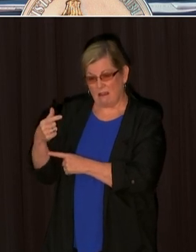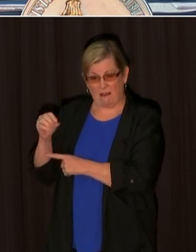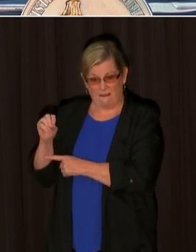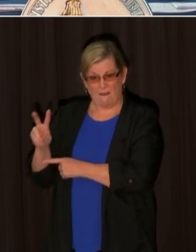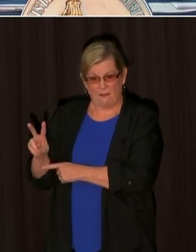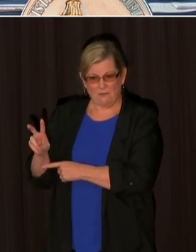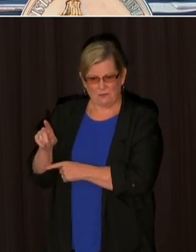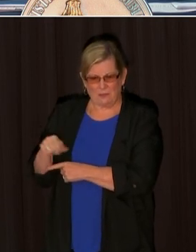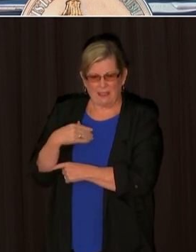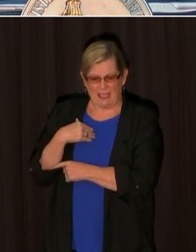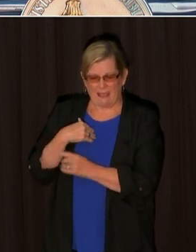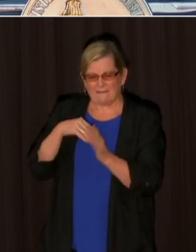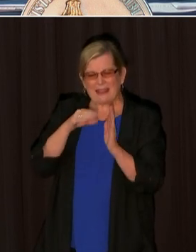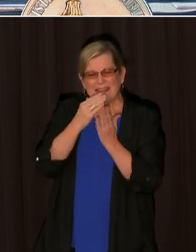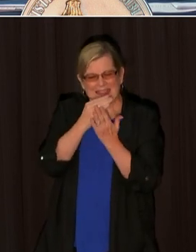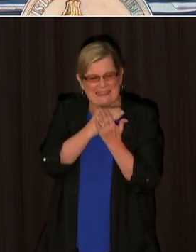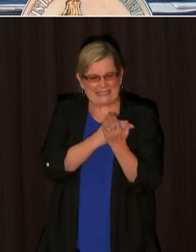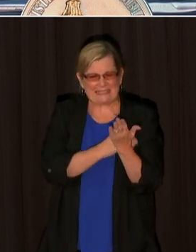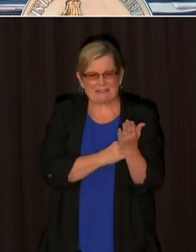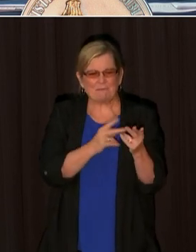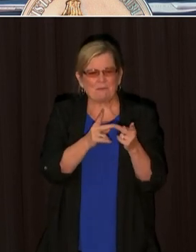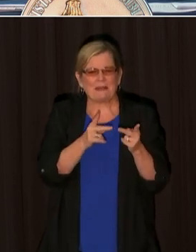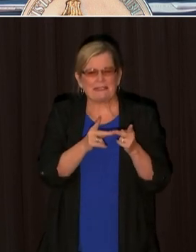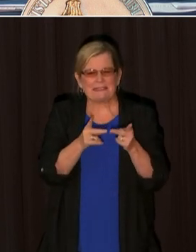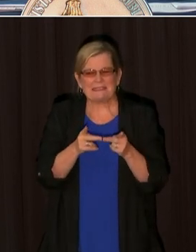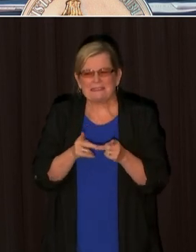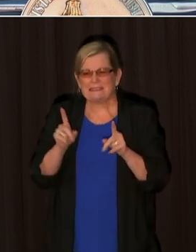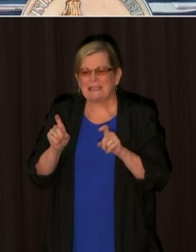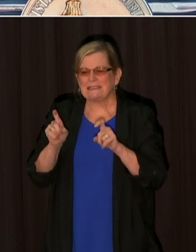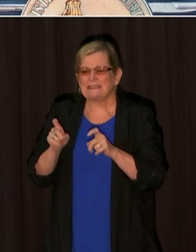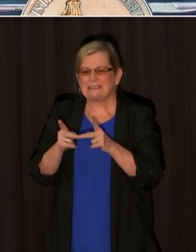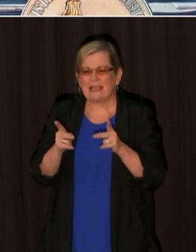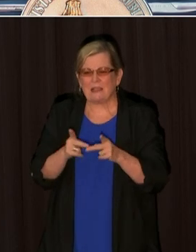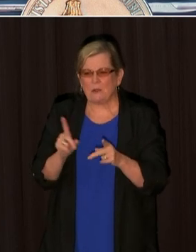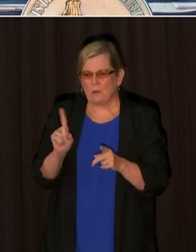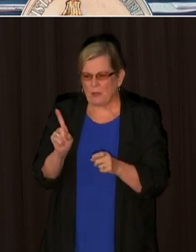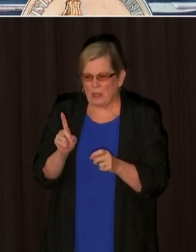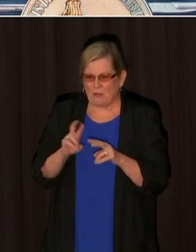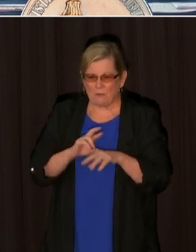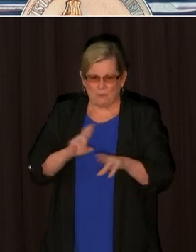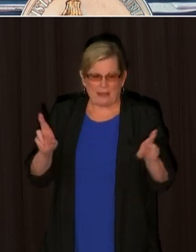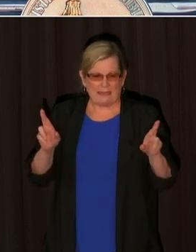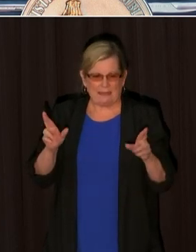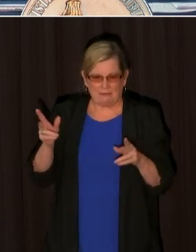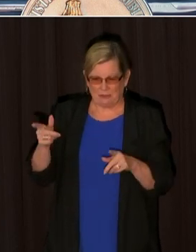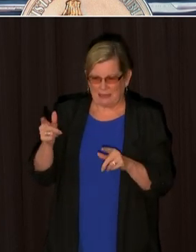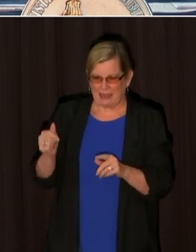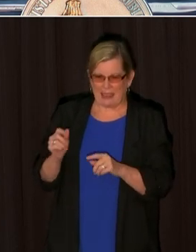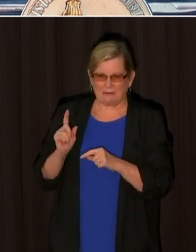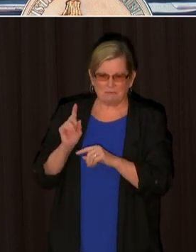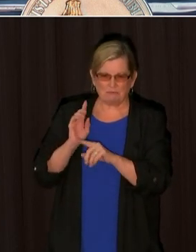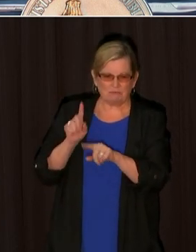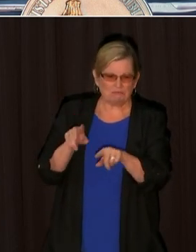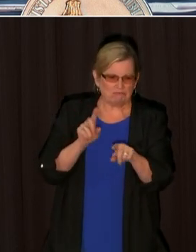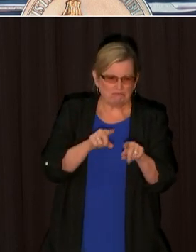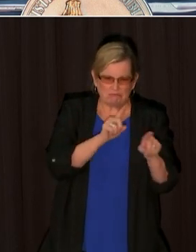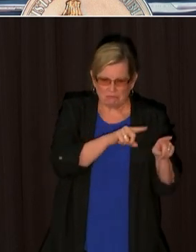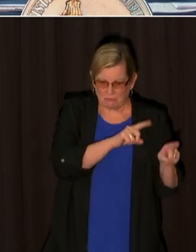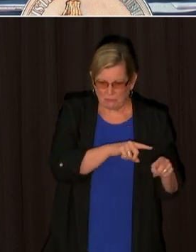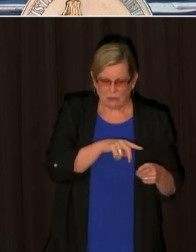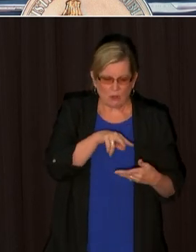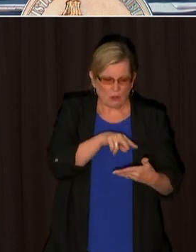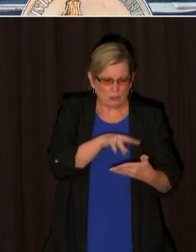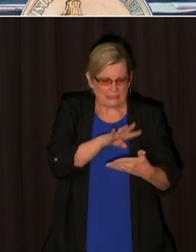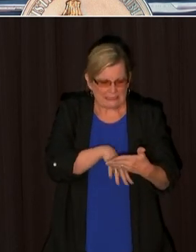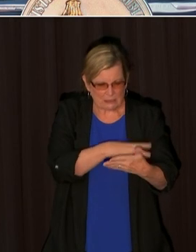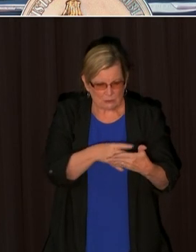are available this week and a easy to refer to flashcard. So I hope that you will look at that